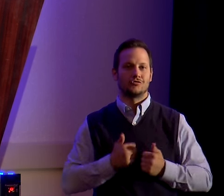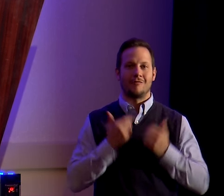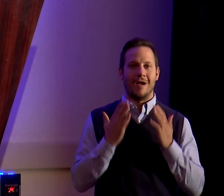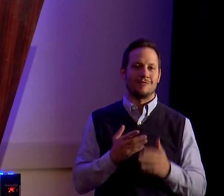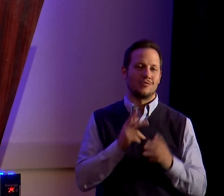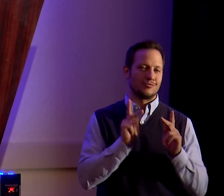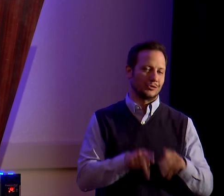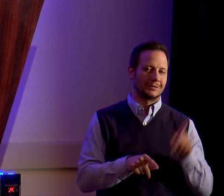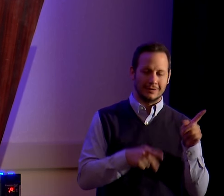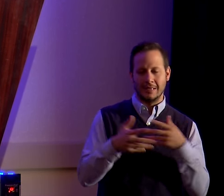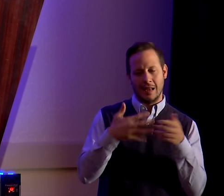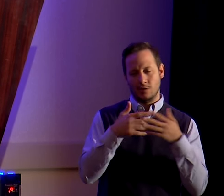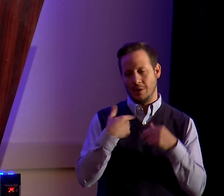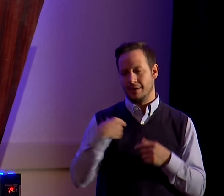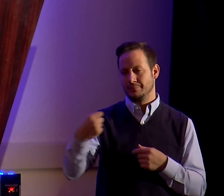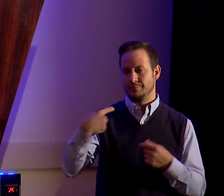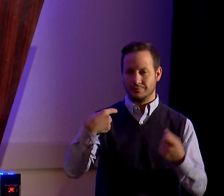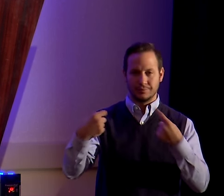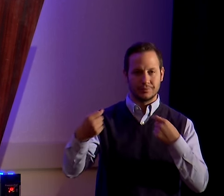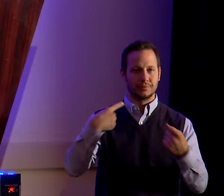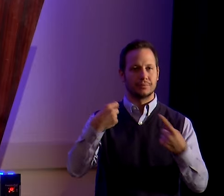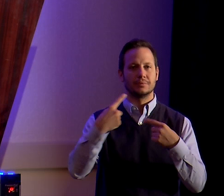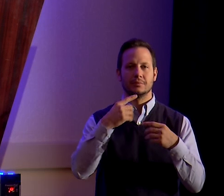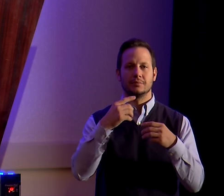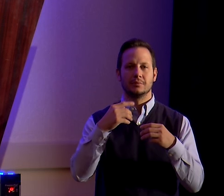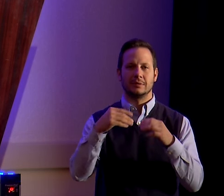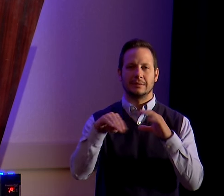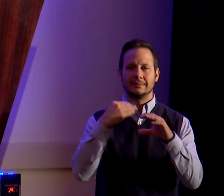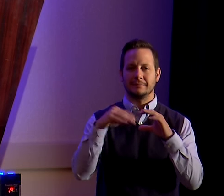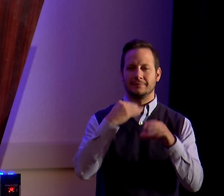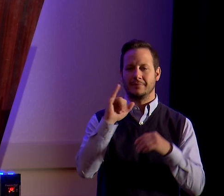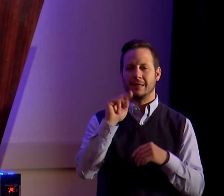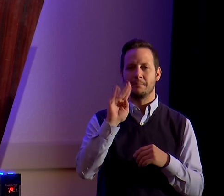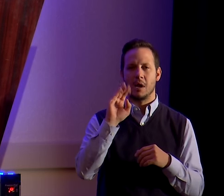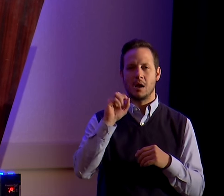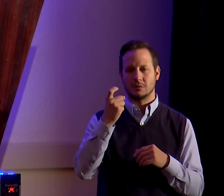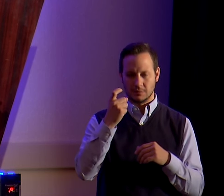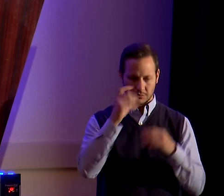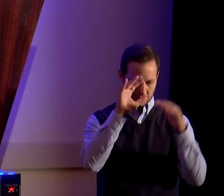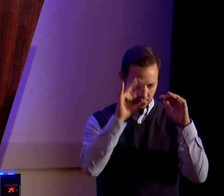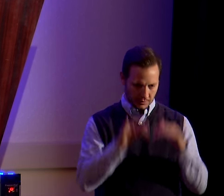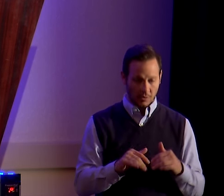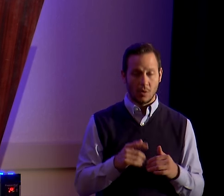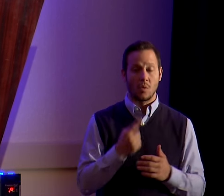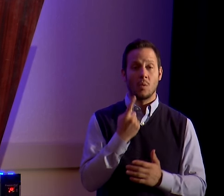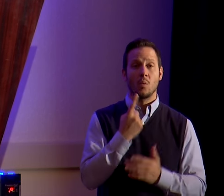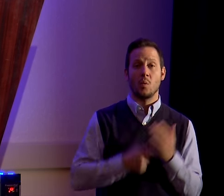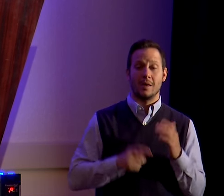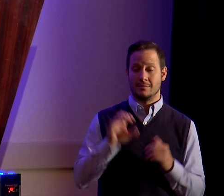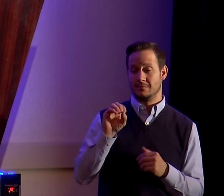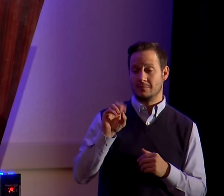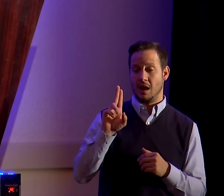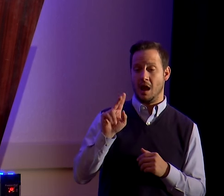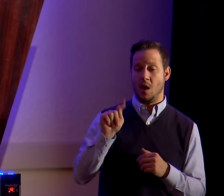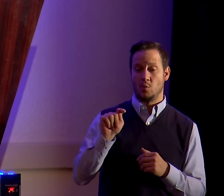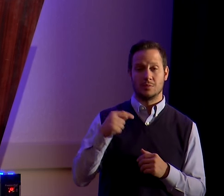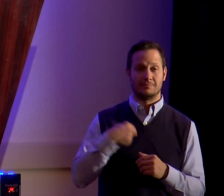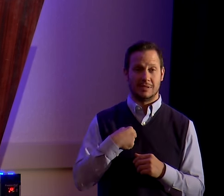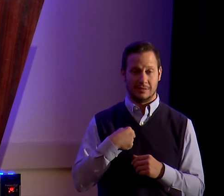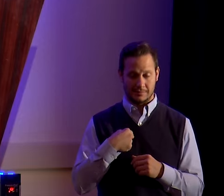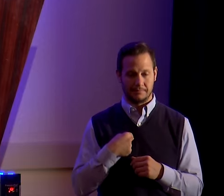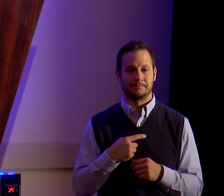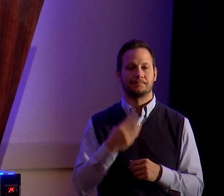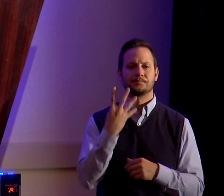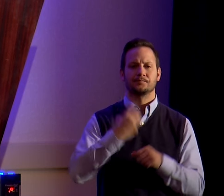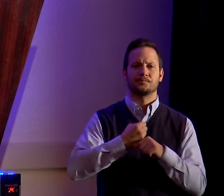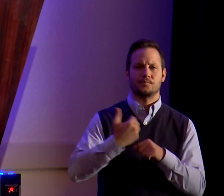know, indignation about things I say. So the thing that outed me, 4 years ago, my